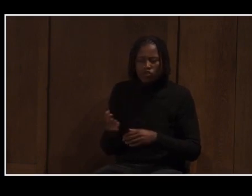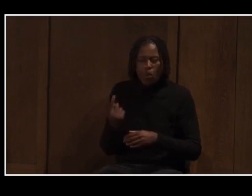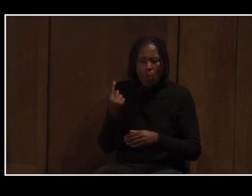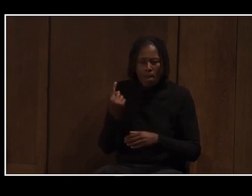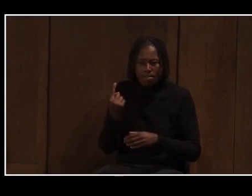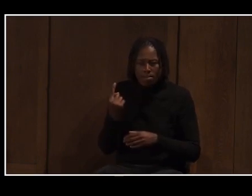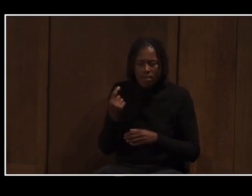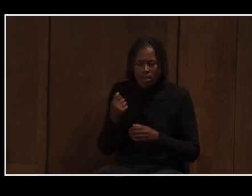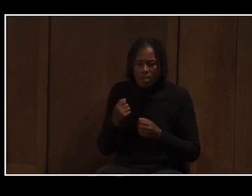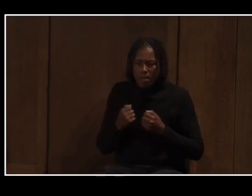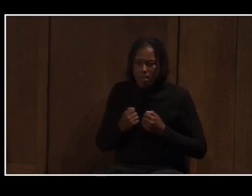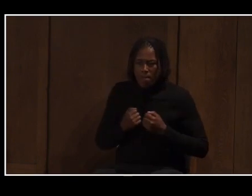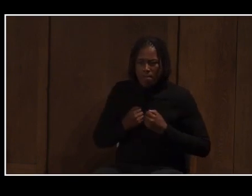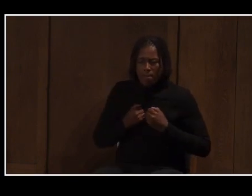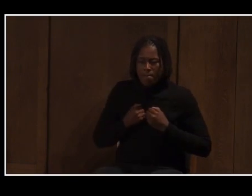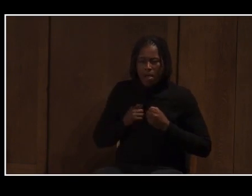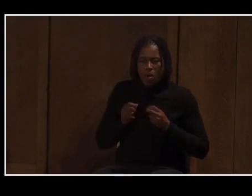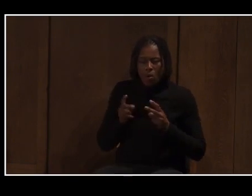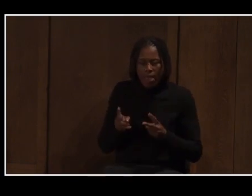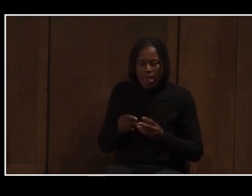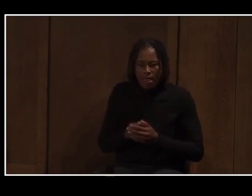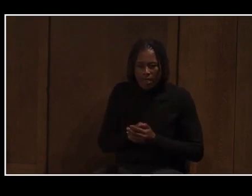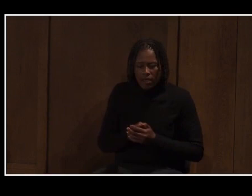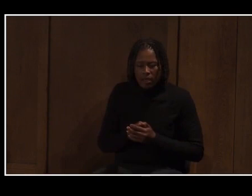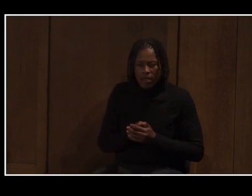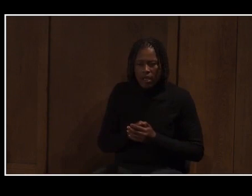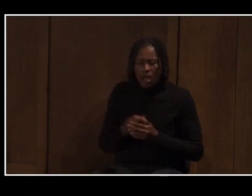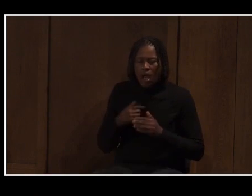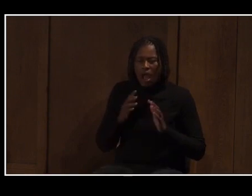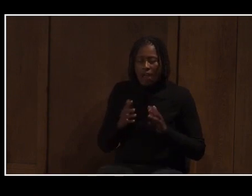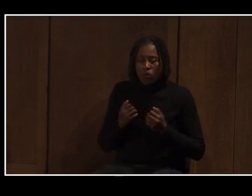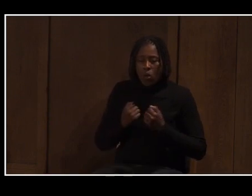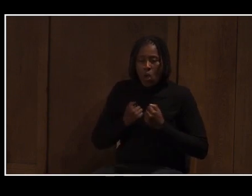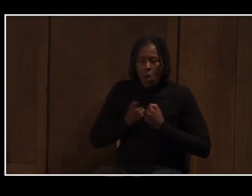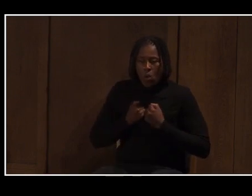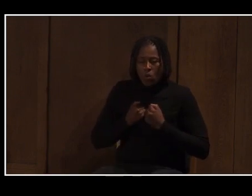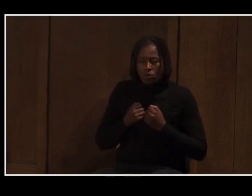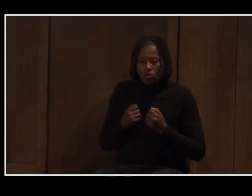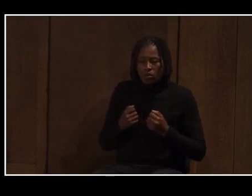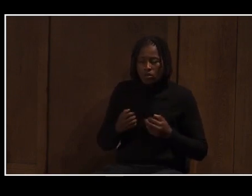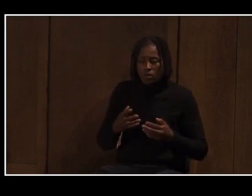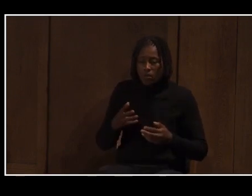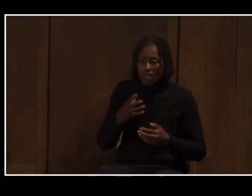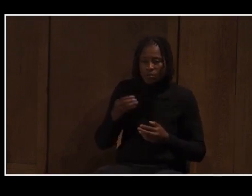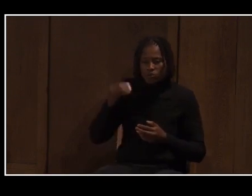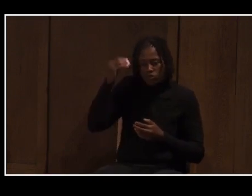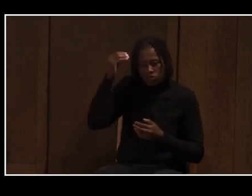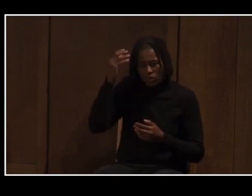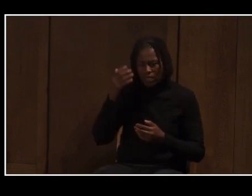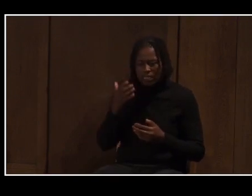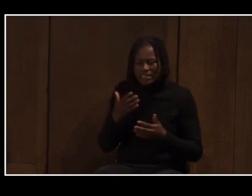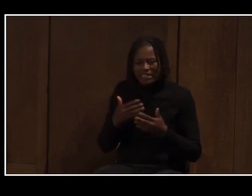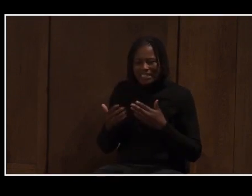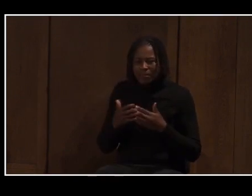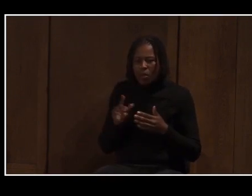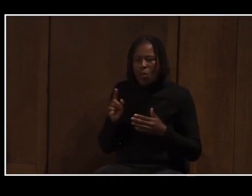being able to hold it irrespective of what has been done to it, because the essence remains pure.